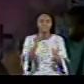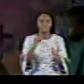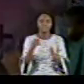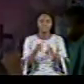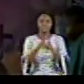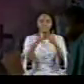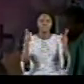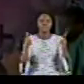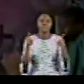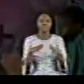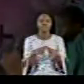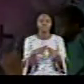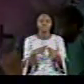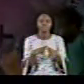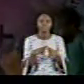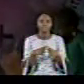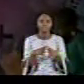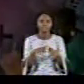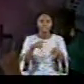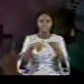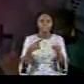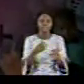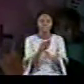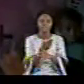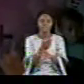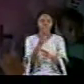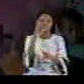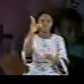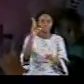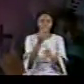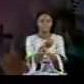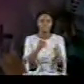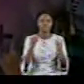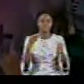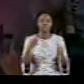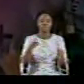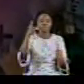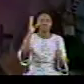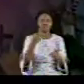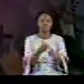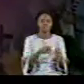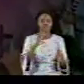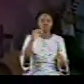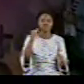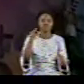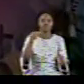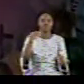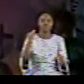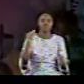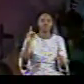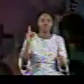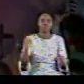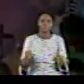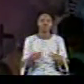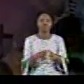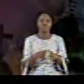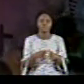the redemptive power of God, all the way from Canada. That is just it, no matter how big it is. This problem calls